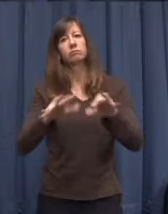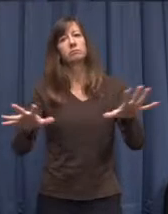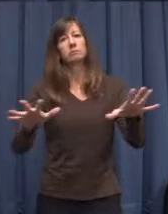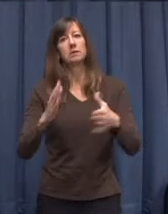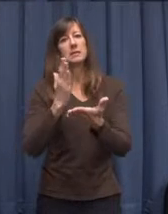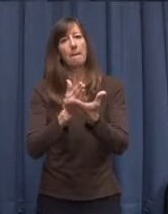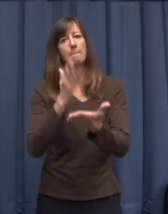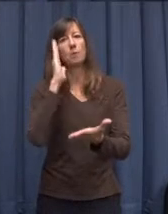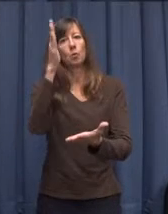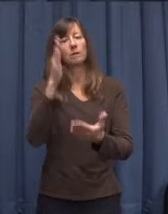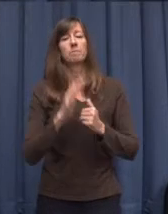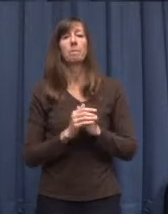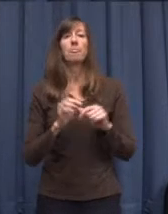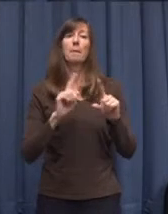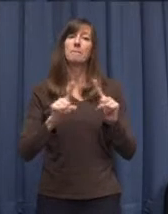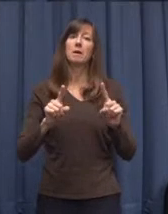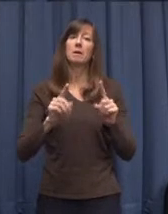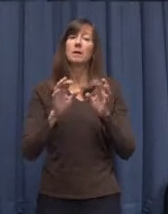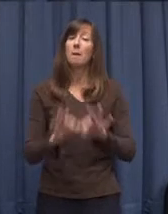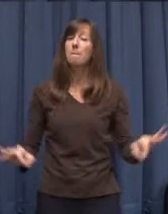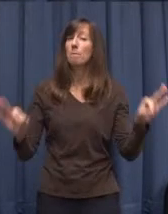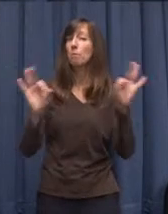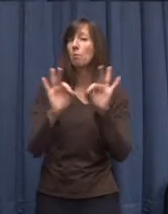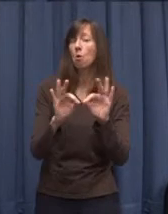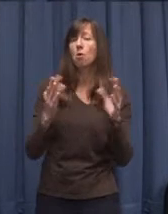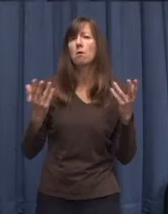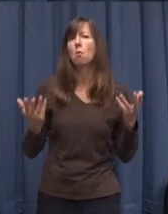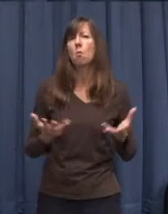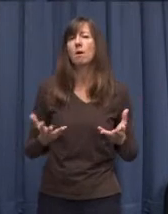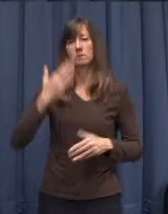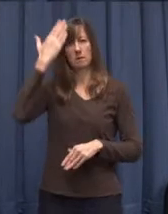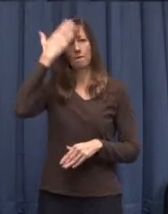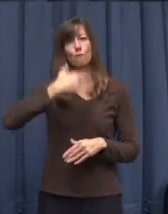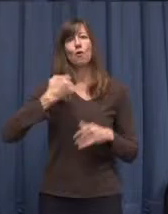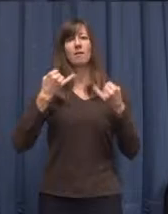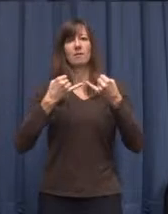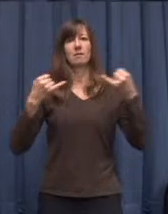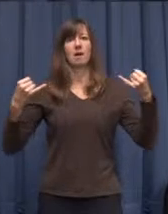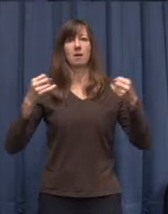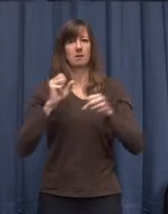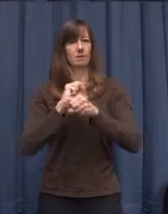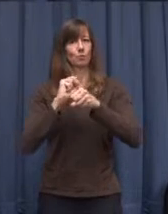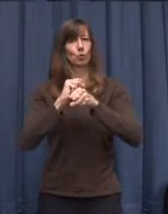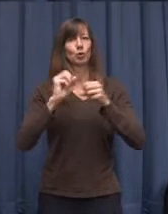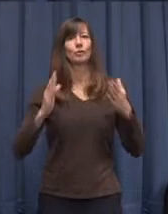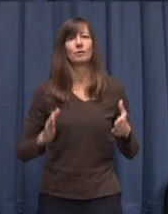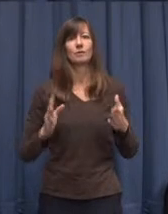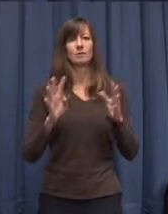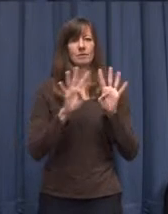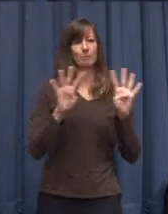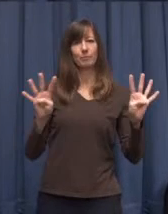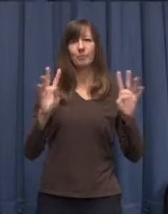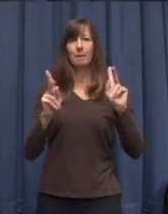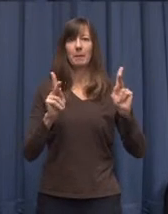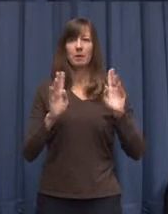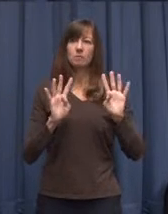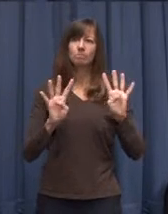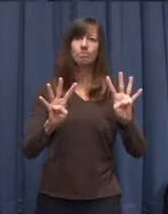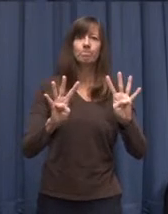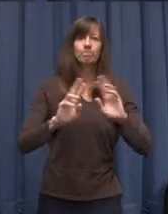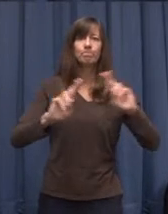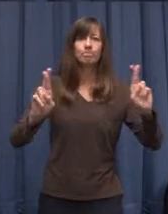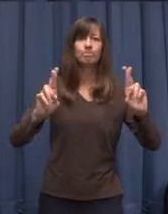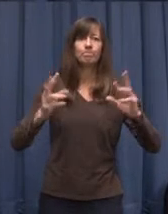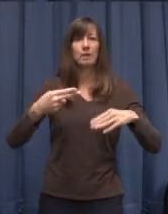last 7-8 months, have continued to put themselves at risk in order to keep us safe and keep our economy